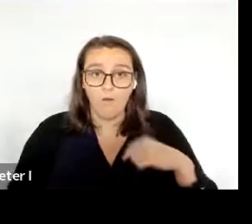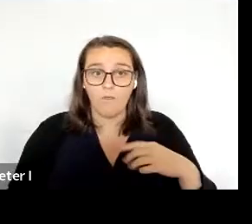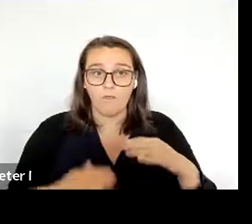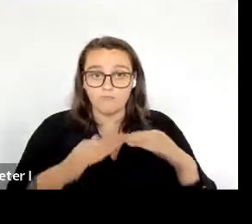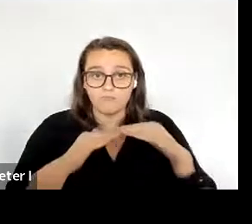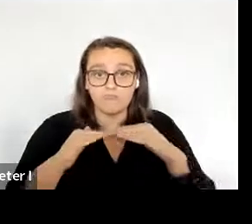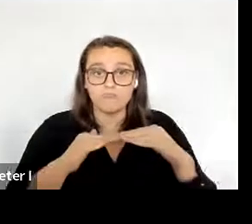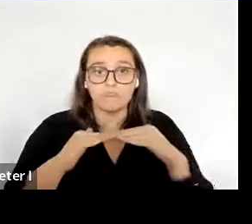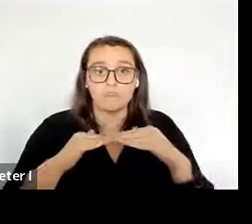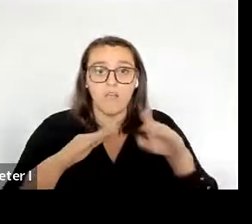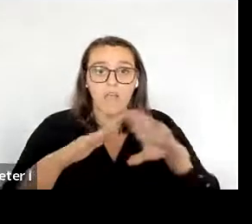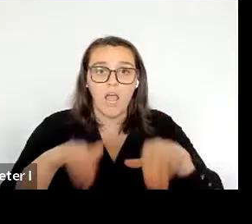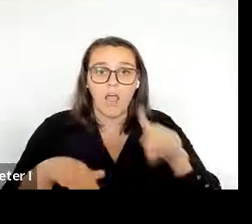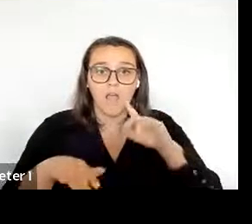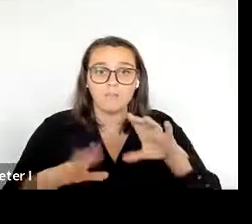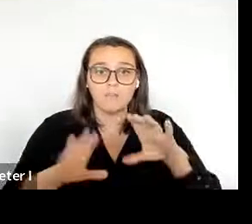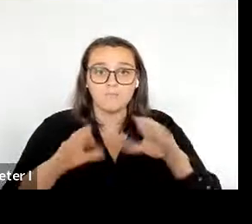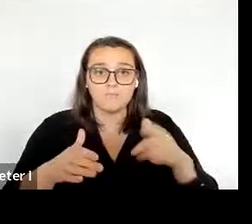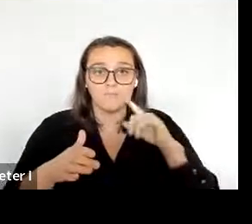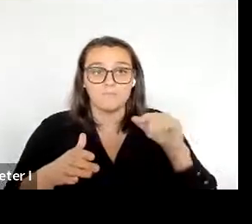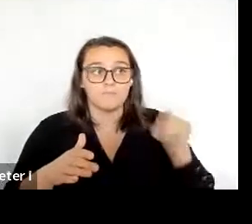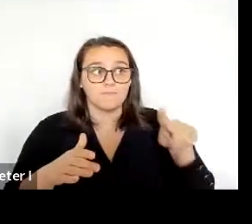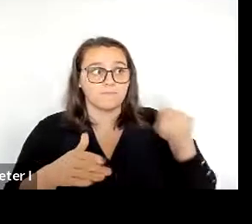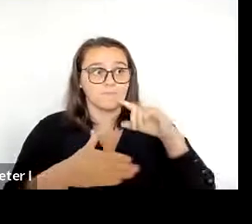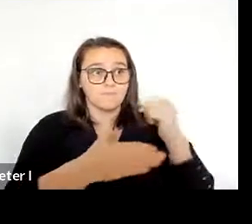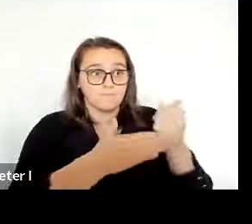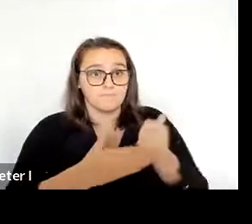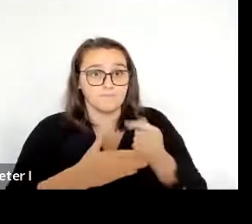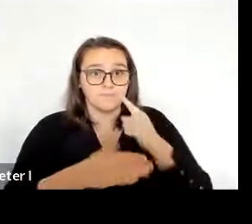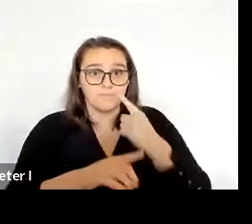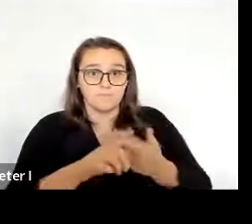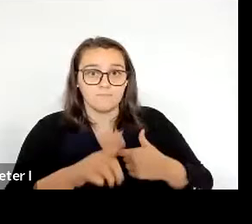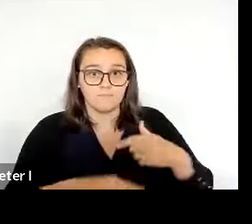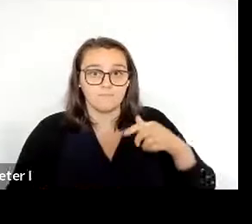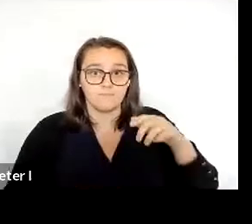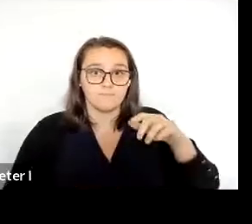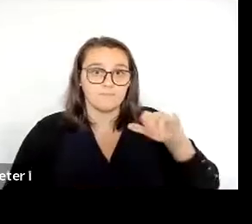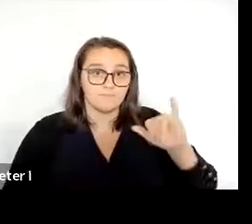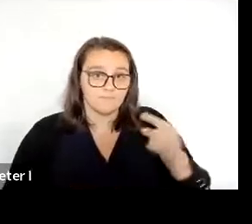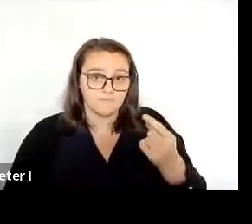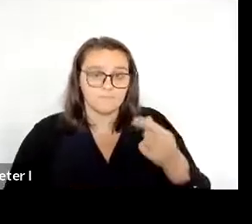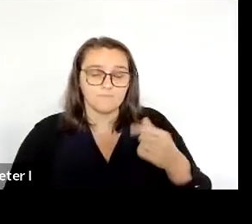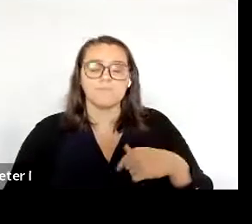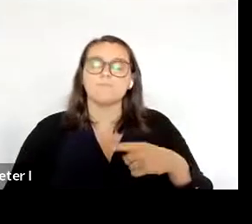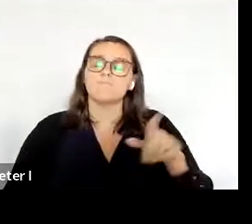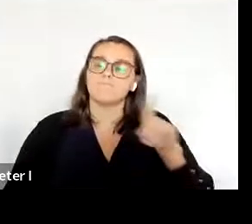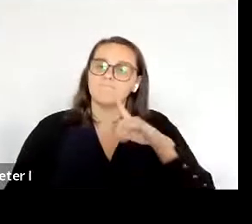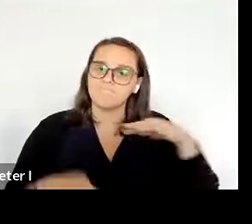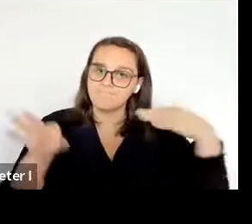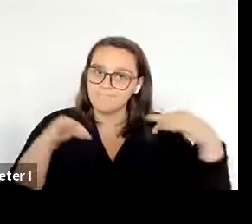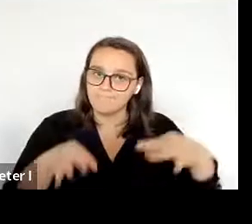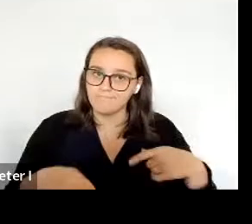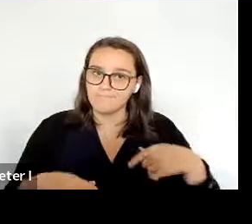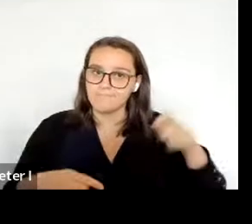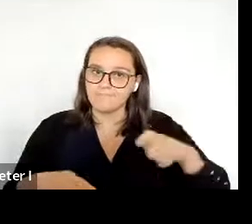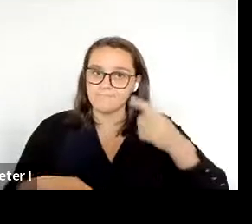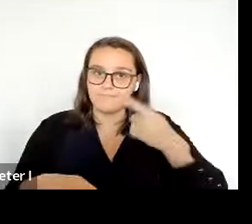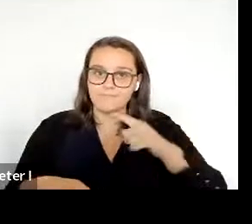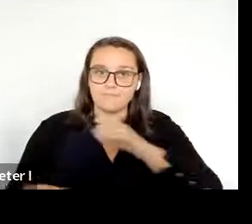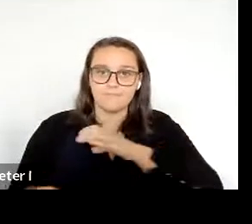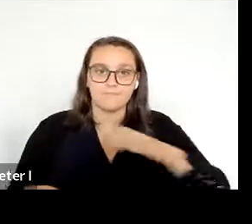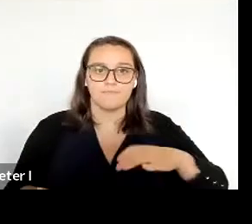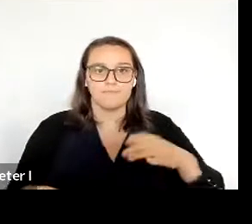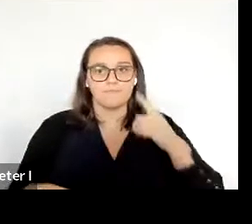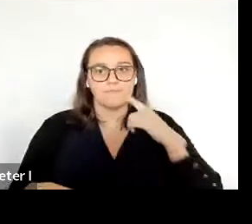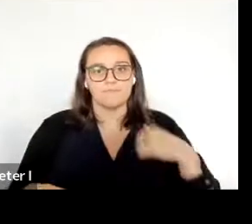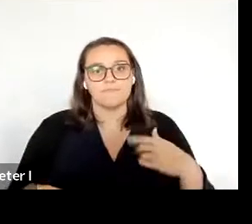time in requesting the IG's help. The IG wrote to us late last year explaining how the need for a council request of an